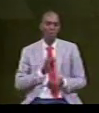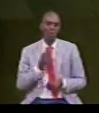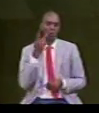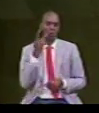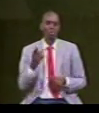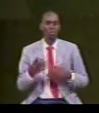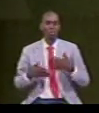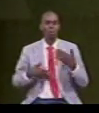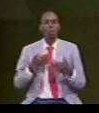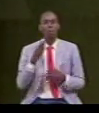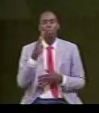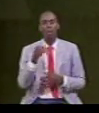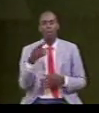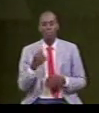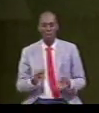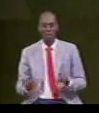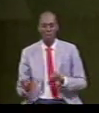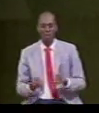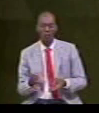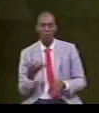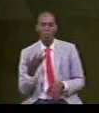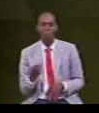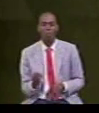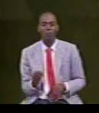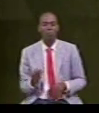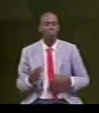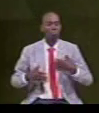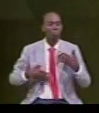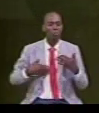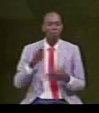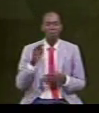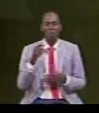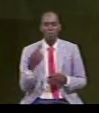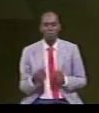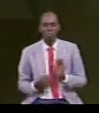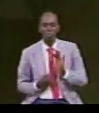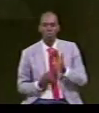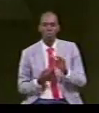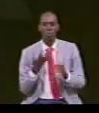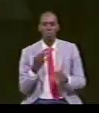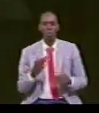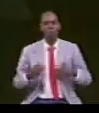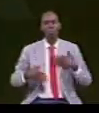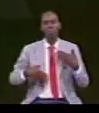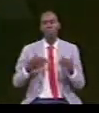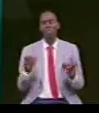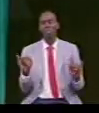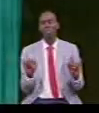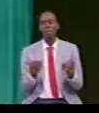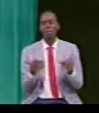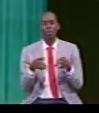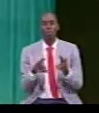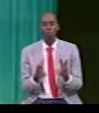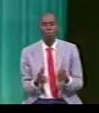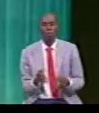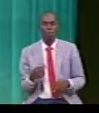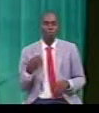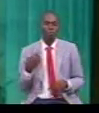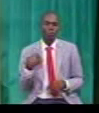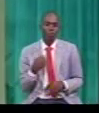action of joy. By, you know, the expression of joy. The same way he